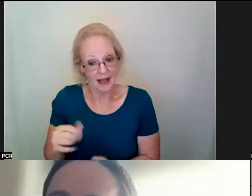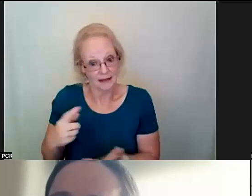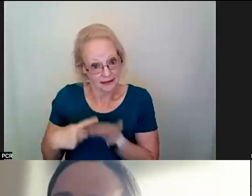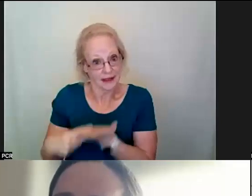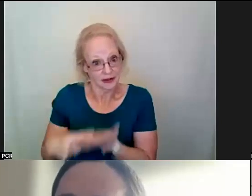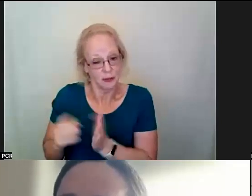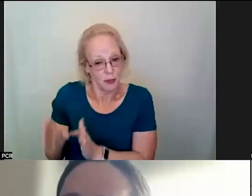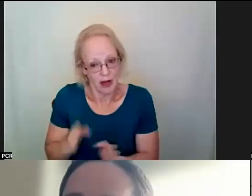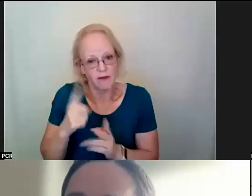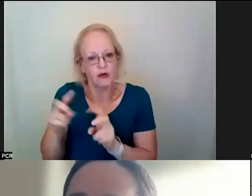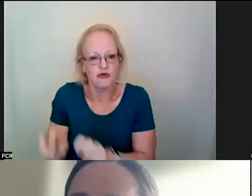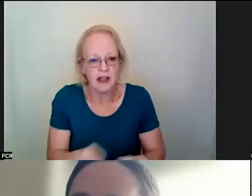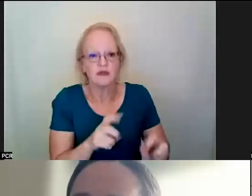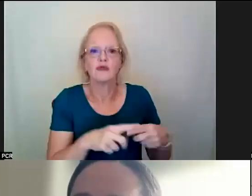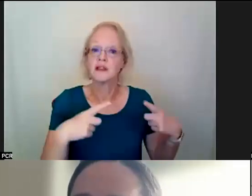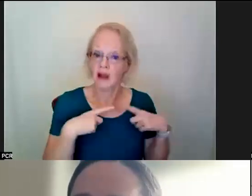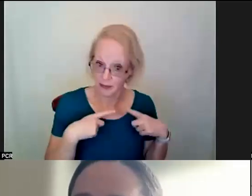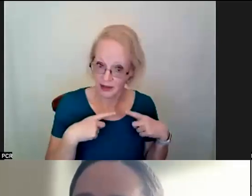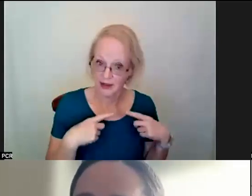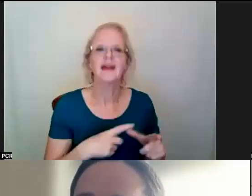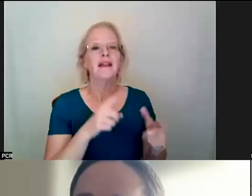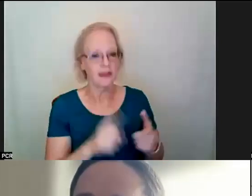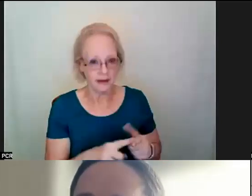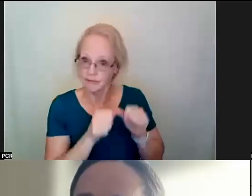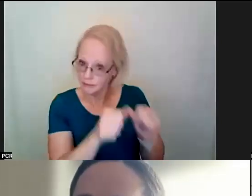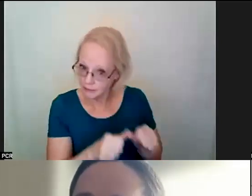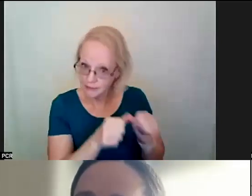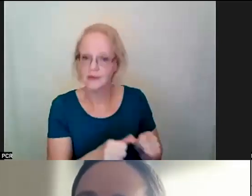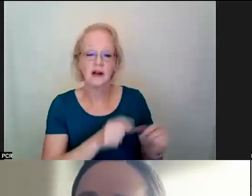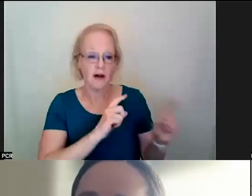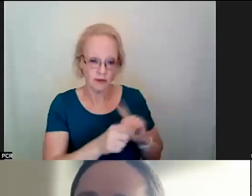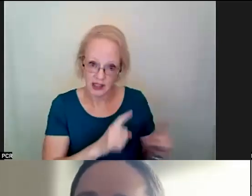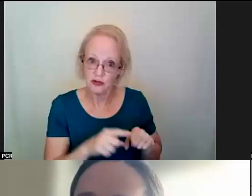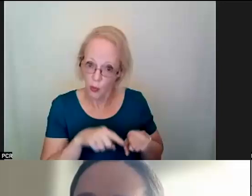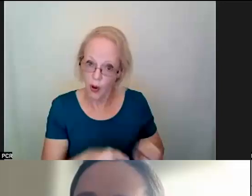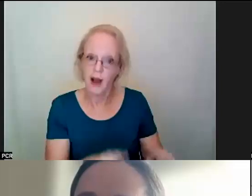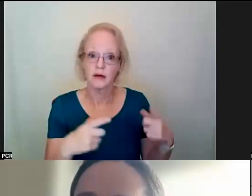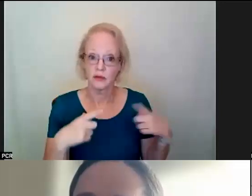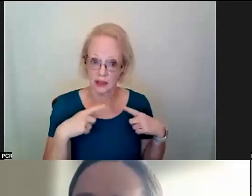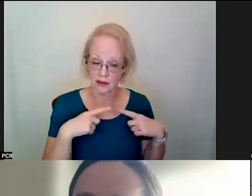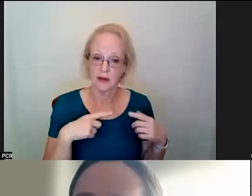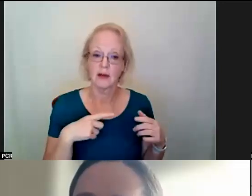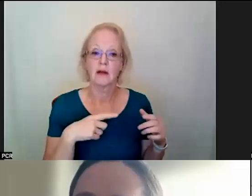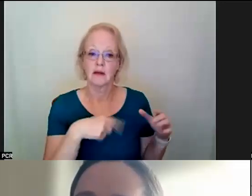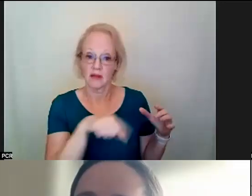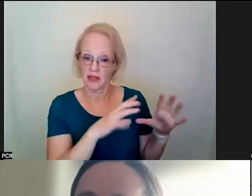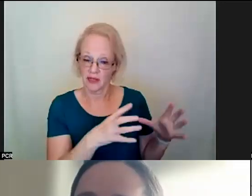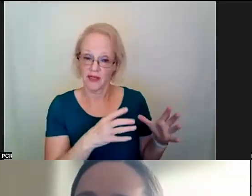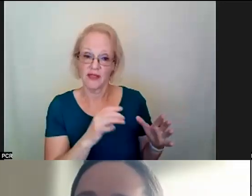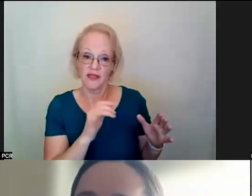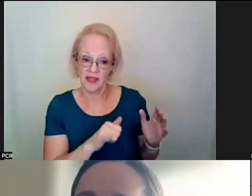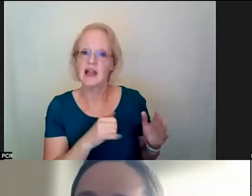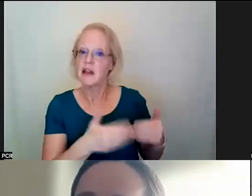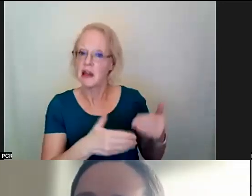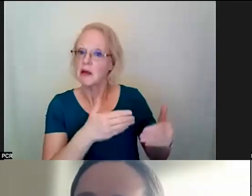retirement. And then the ongoing conversation with them during retirement also allows them to have some success in